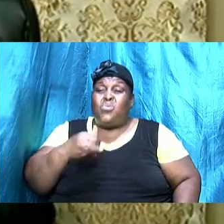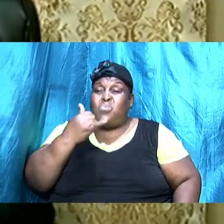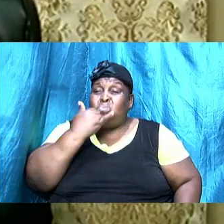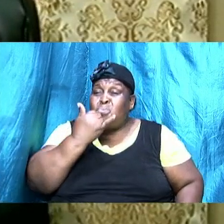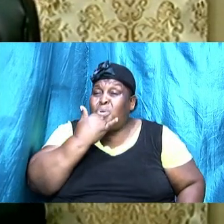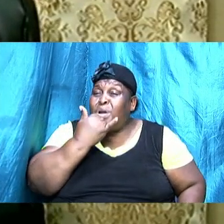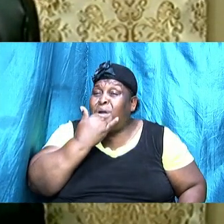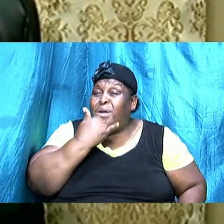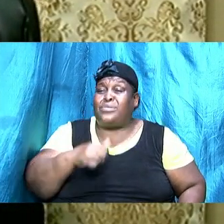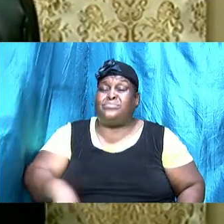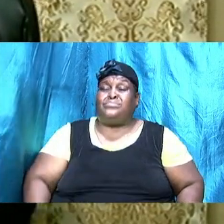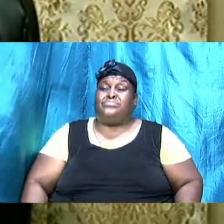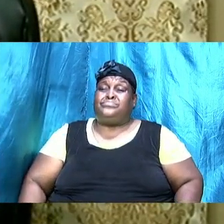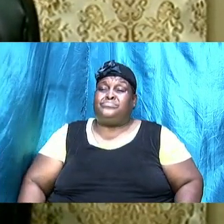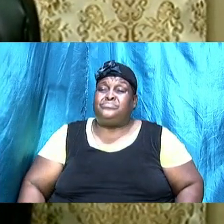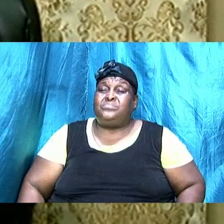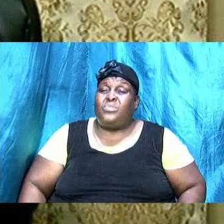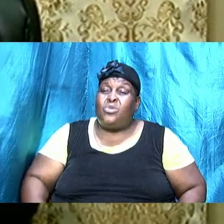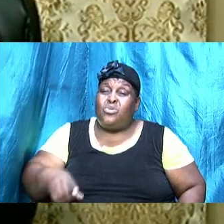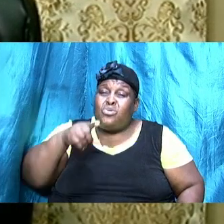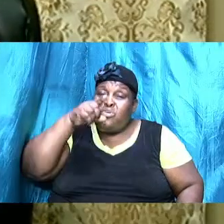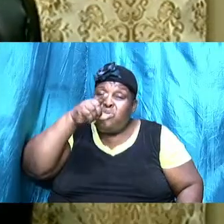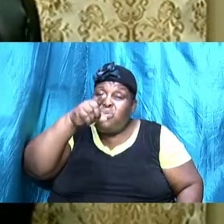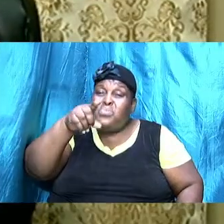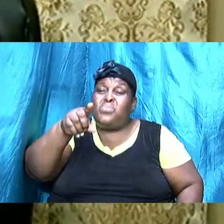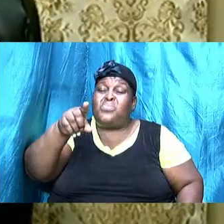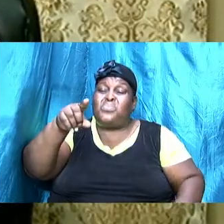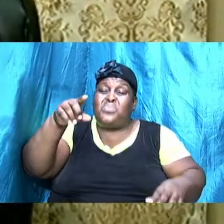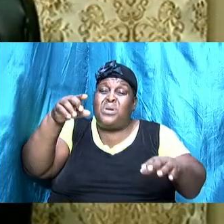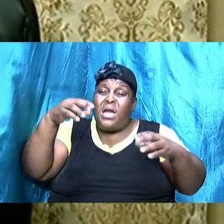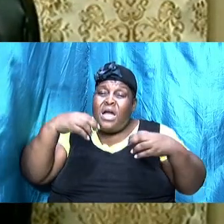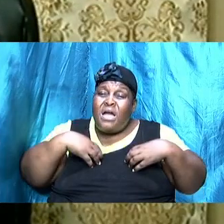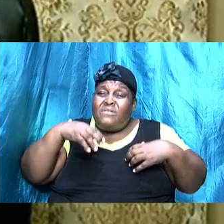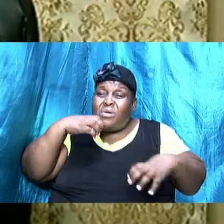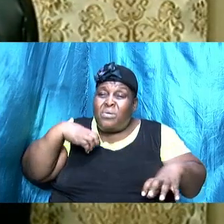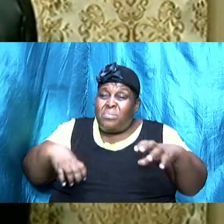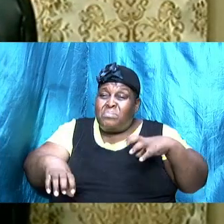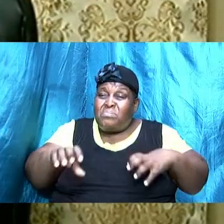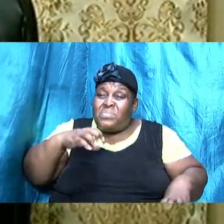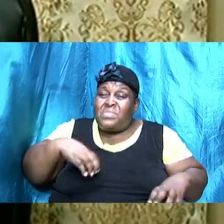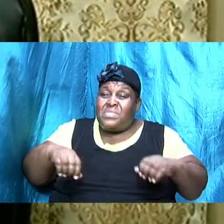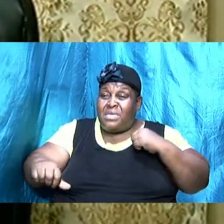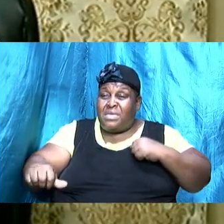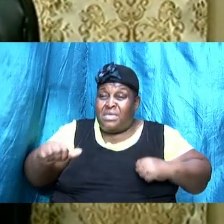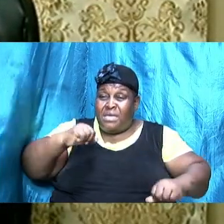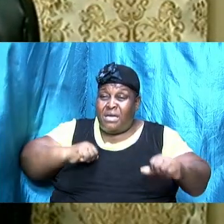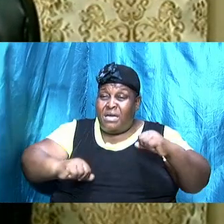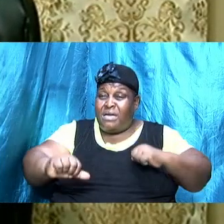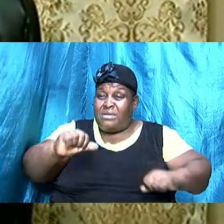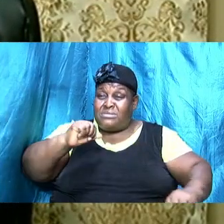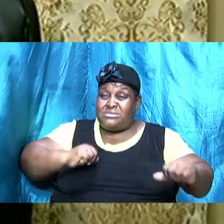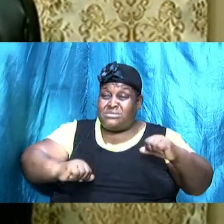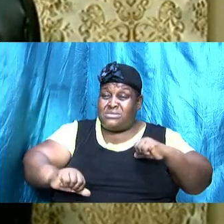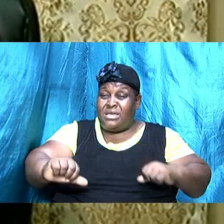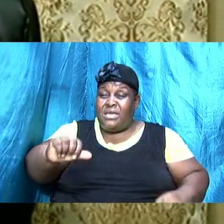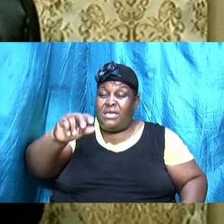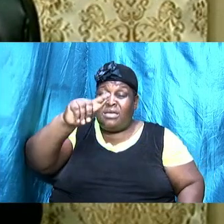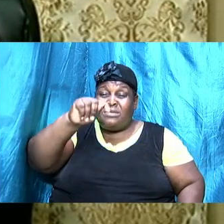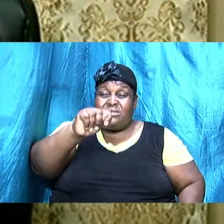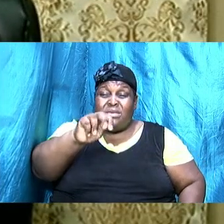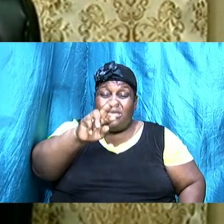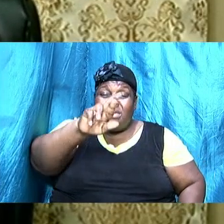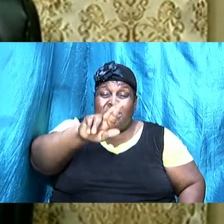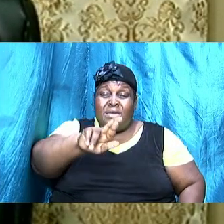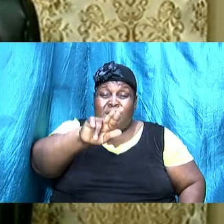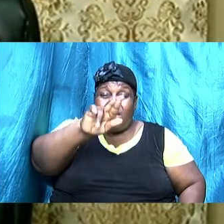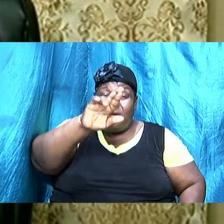yourself a great disservice. You have committed the act of treason, taking your state